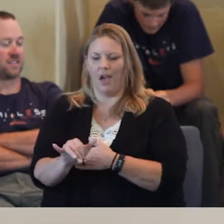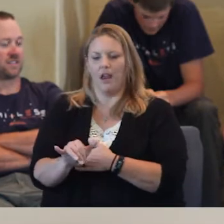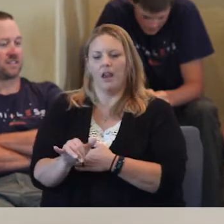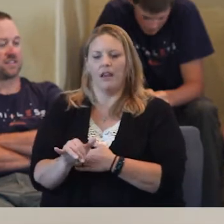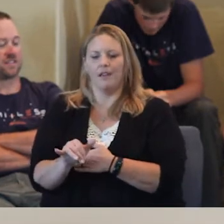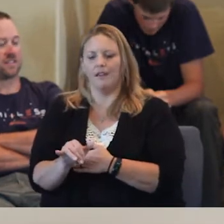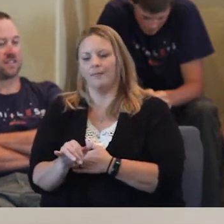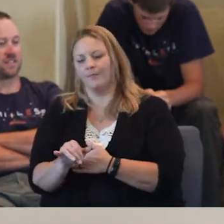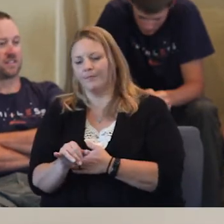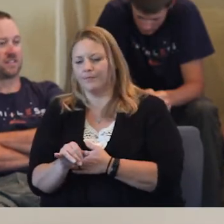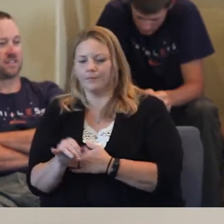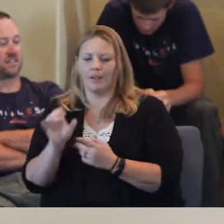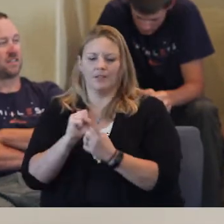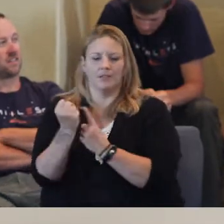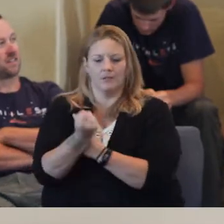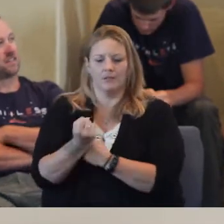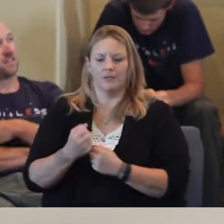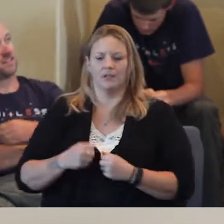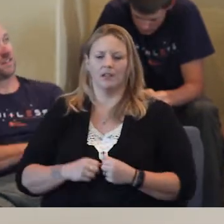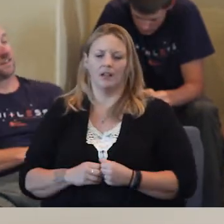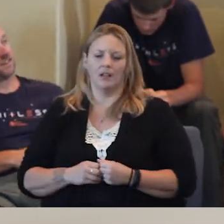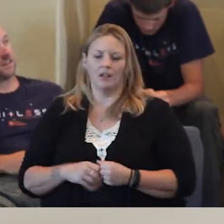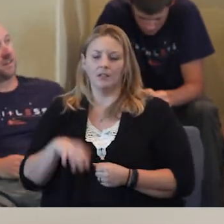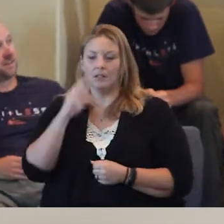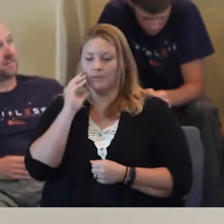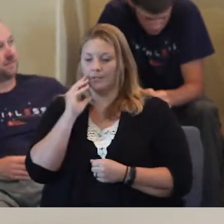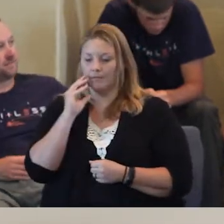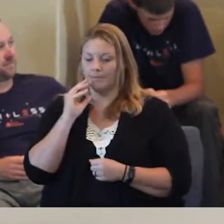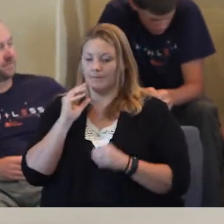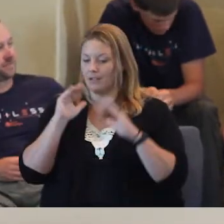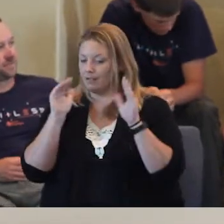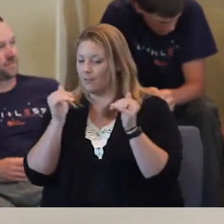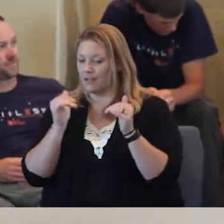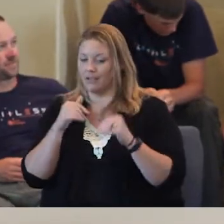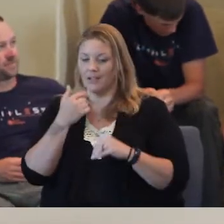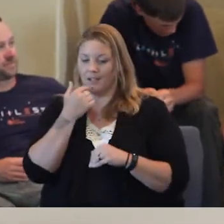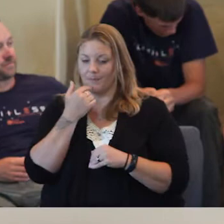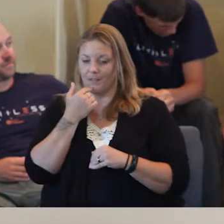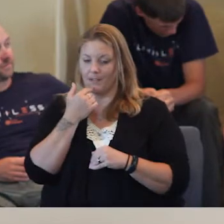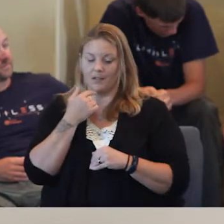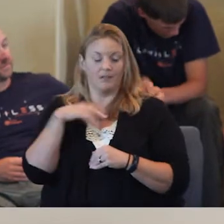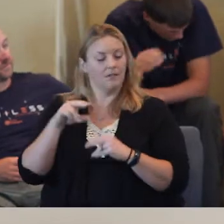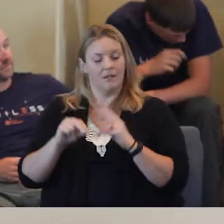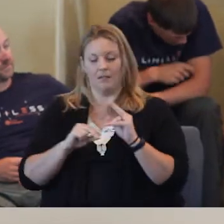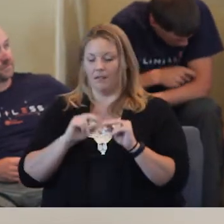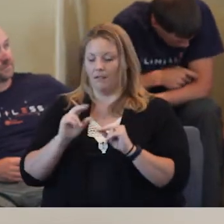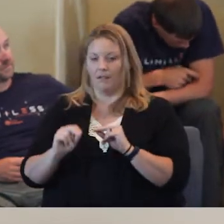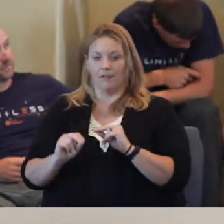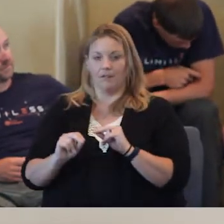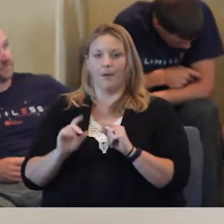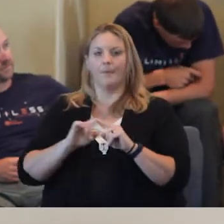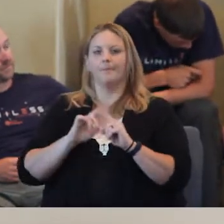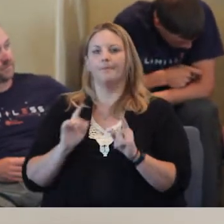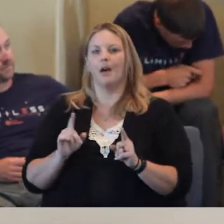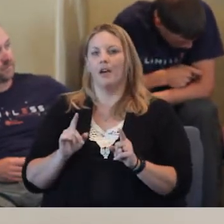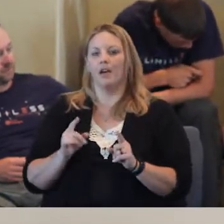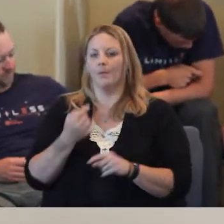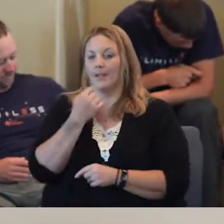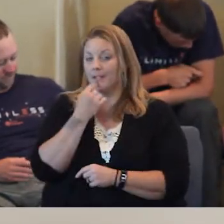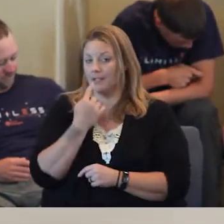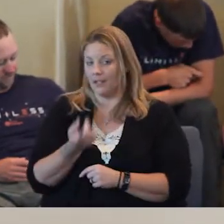that position. And so I was kind of expecting to him to say, oh, no, you